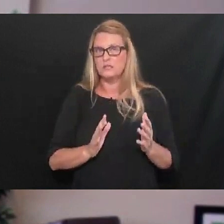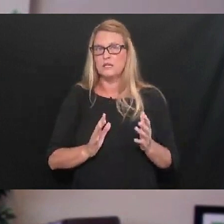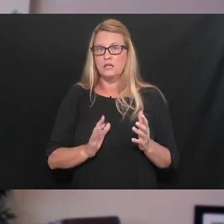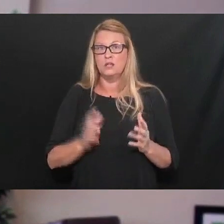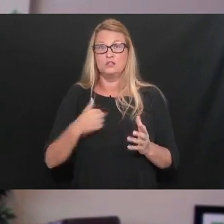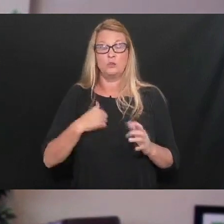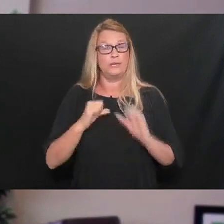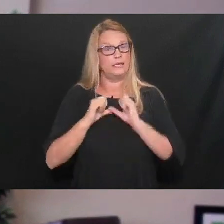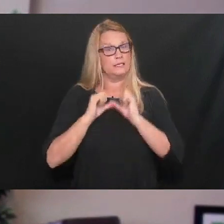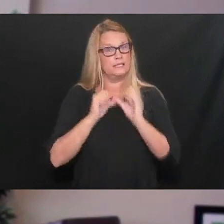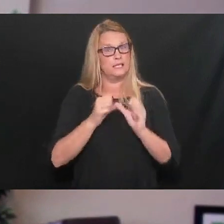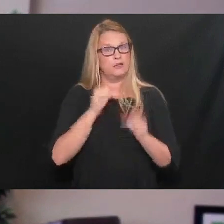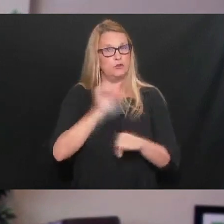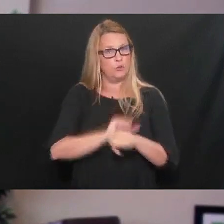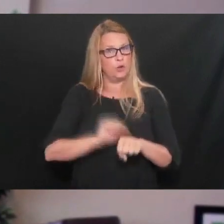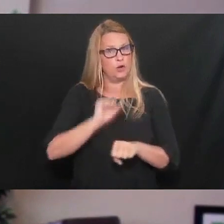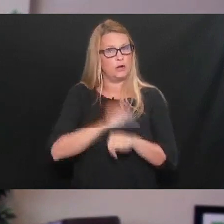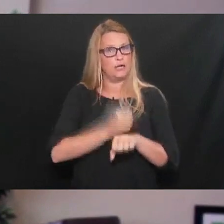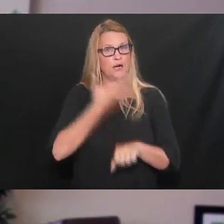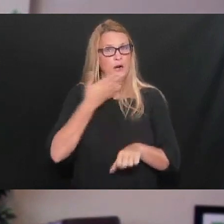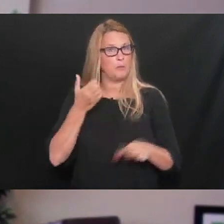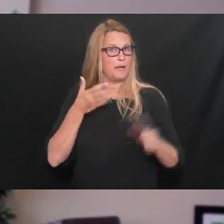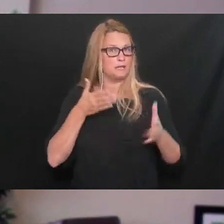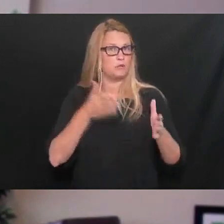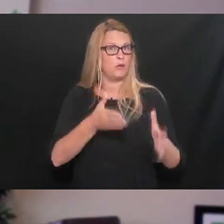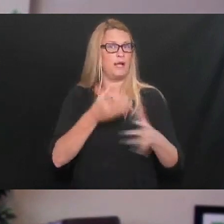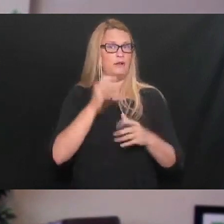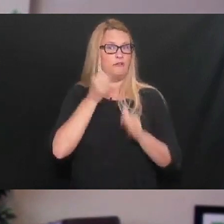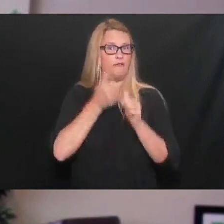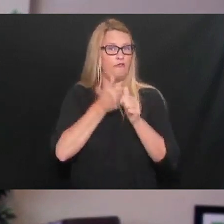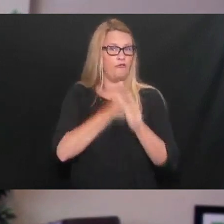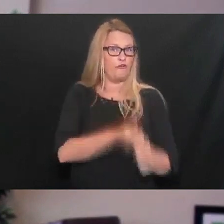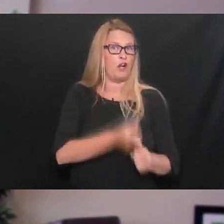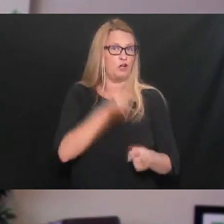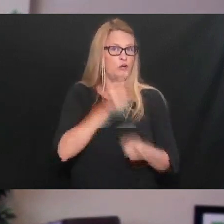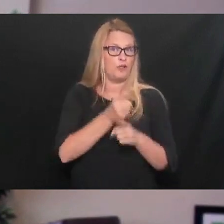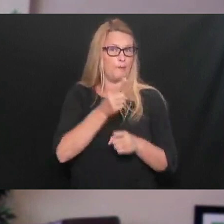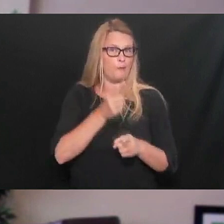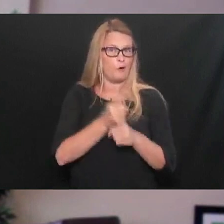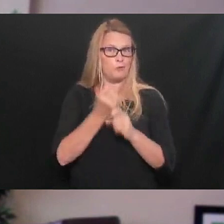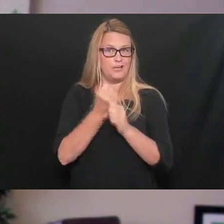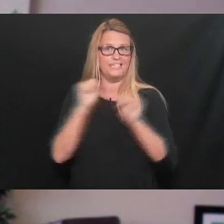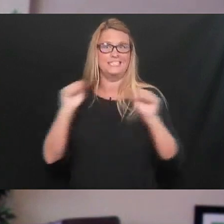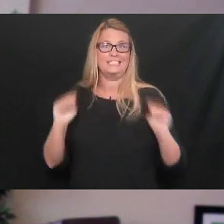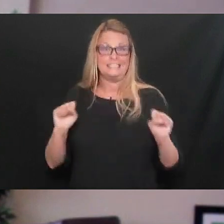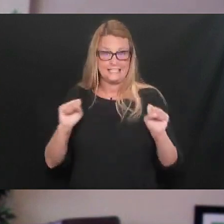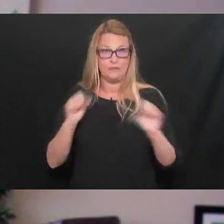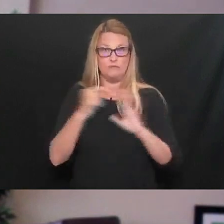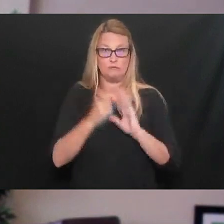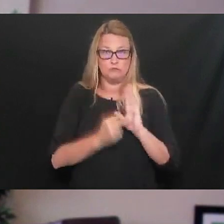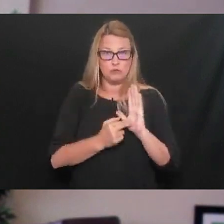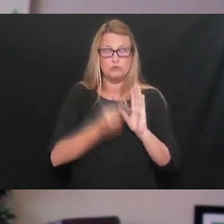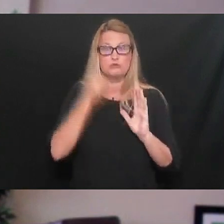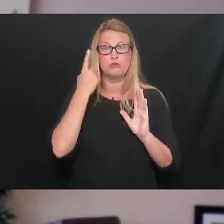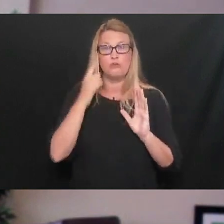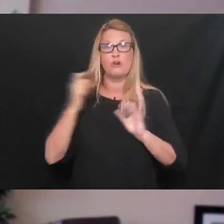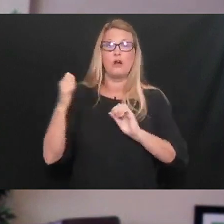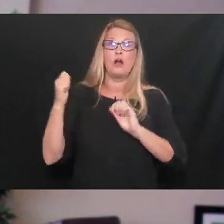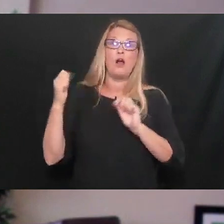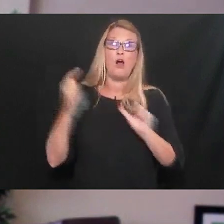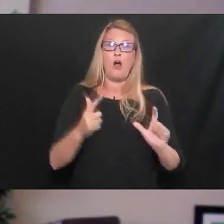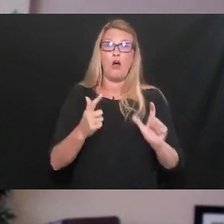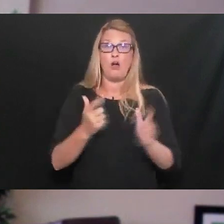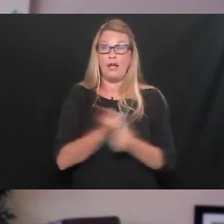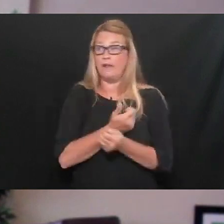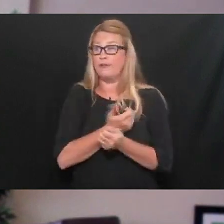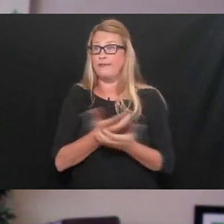best way to make sure that we are following the appropriate safety precautions for all things that we